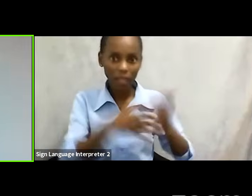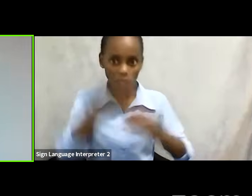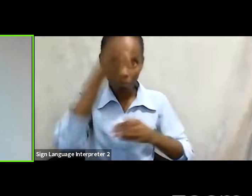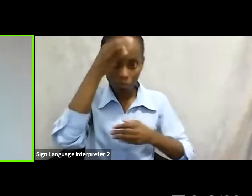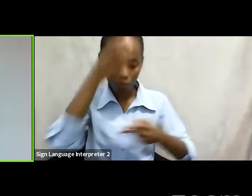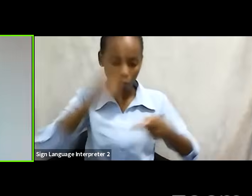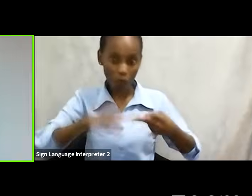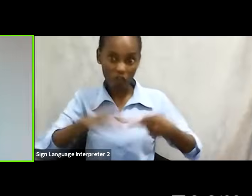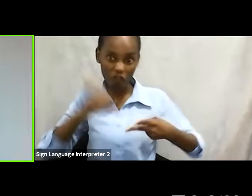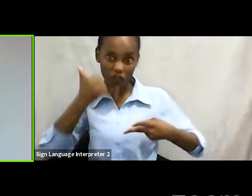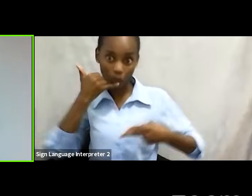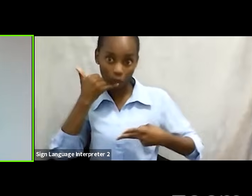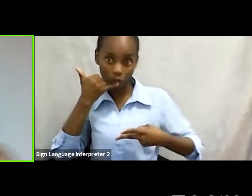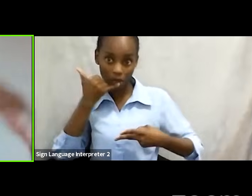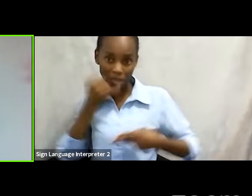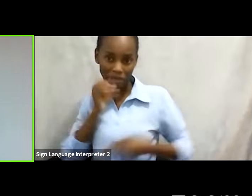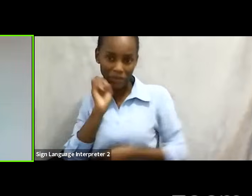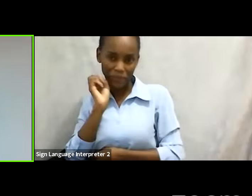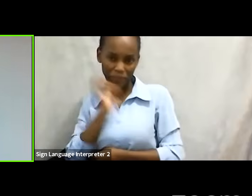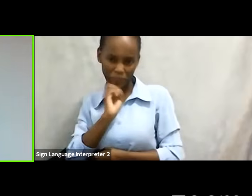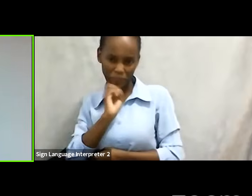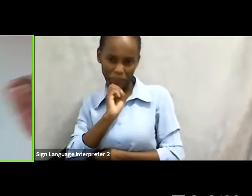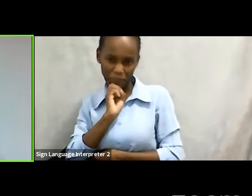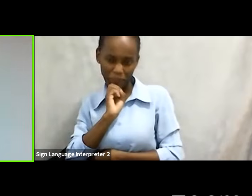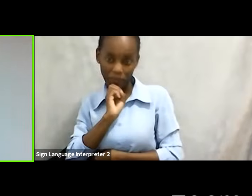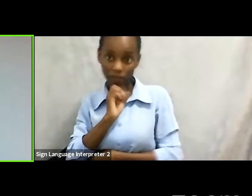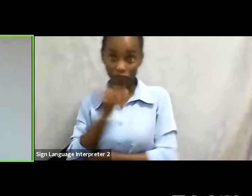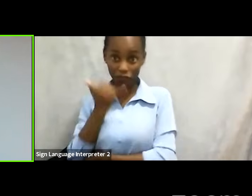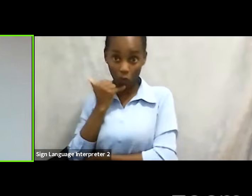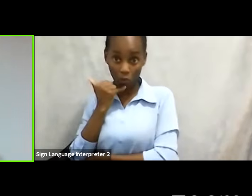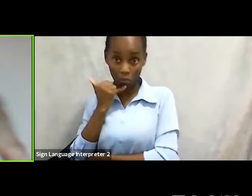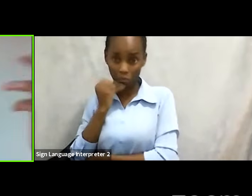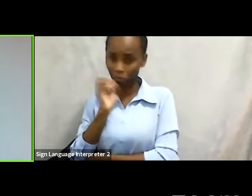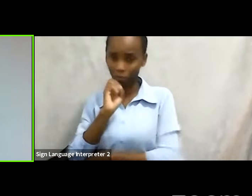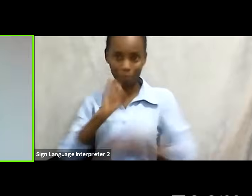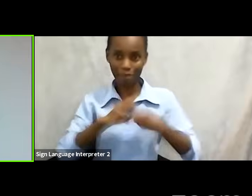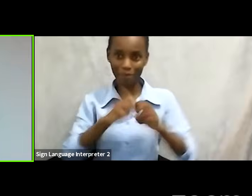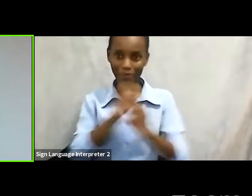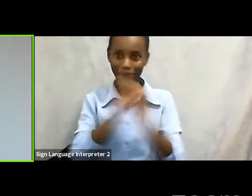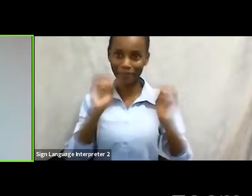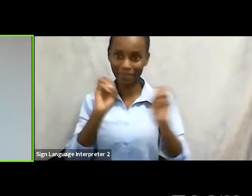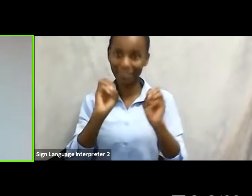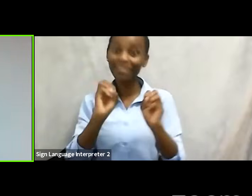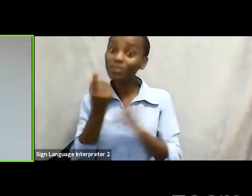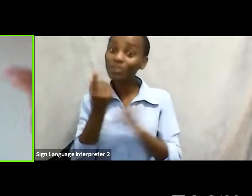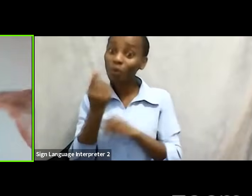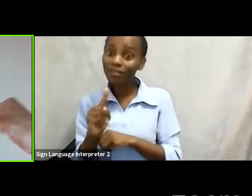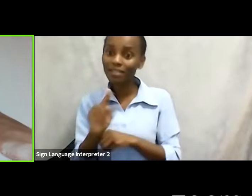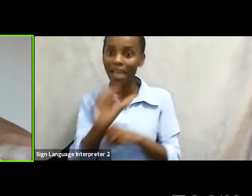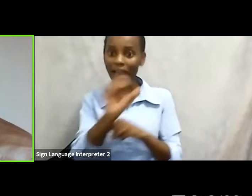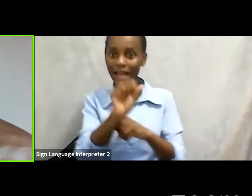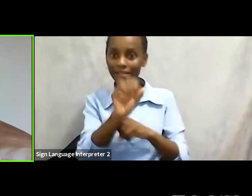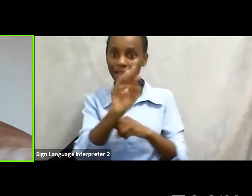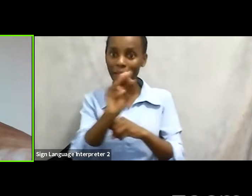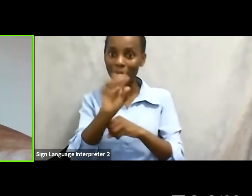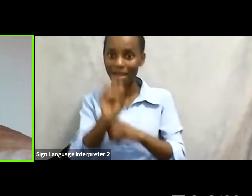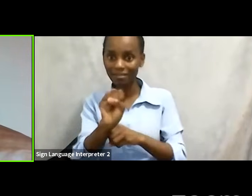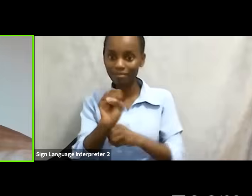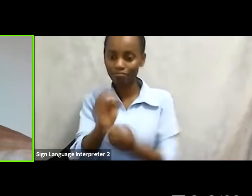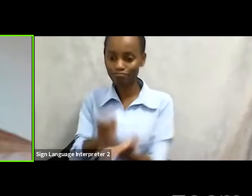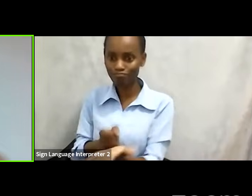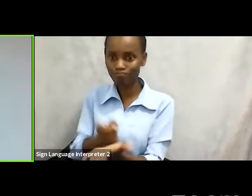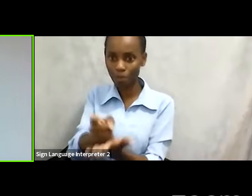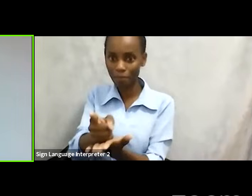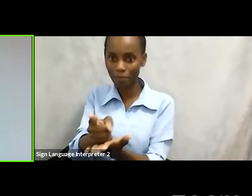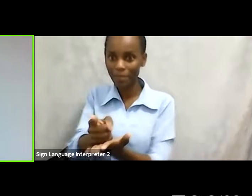smartphone, no problem. No smartphone, no problem. You SMS, service consultant